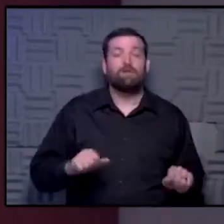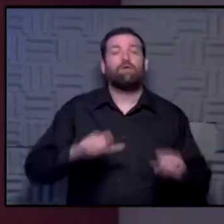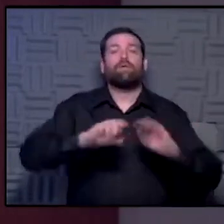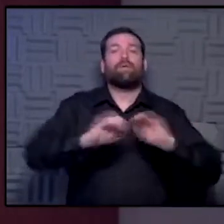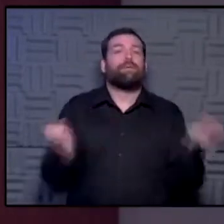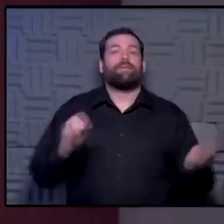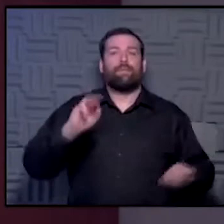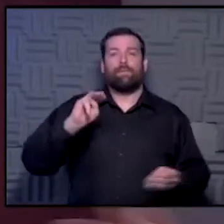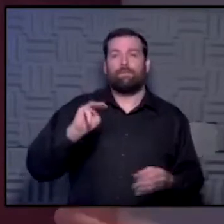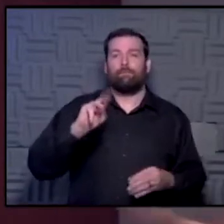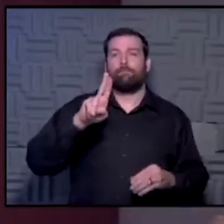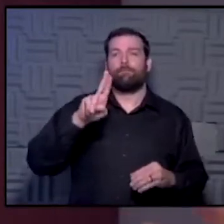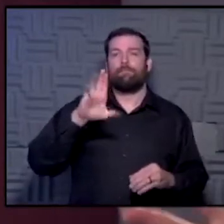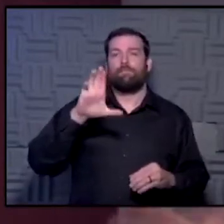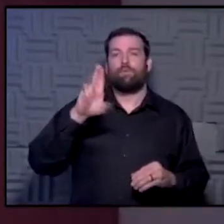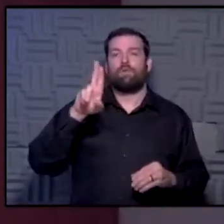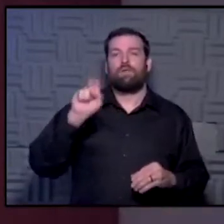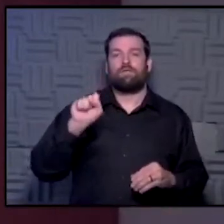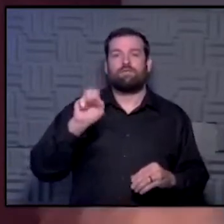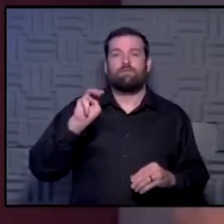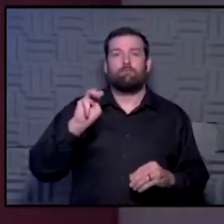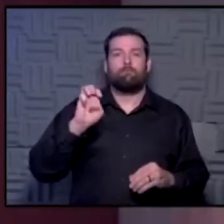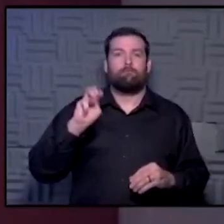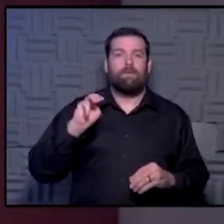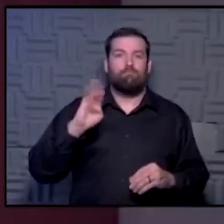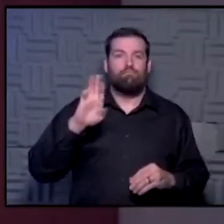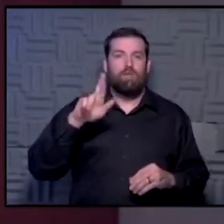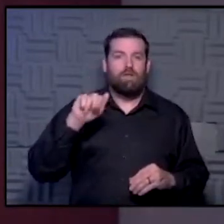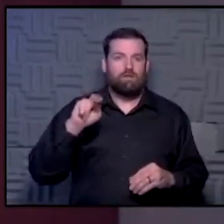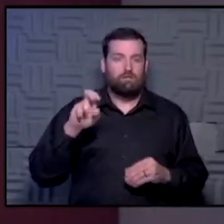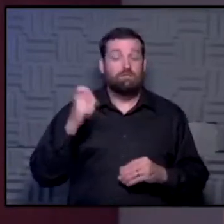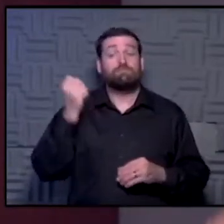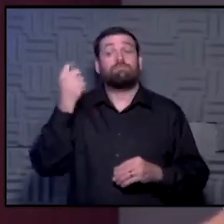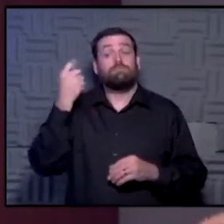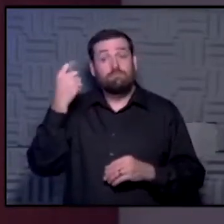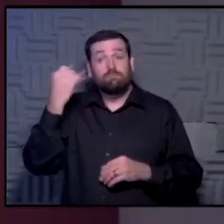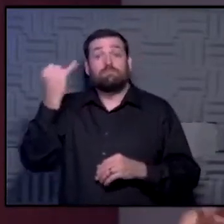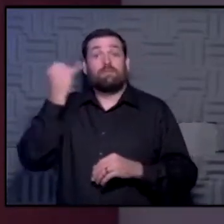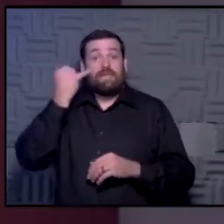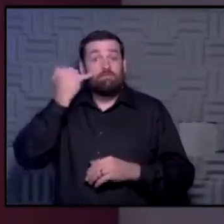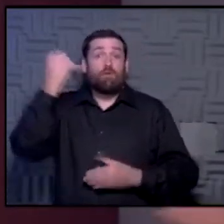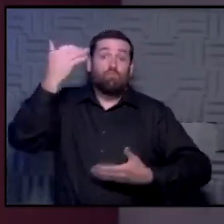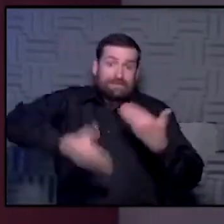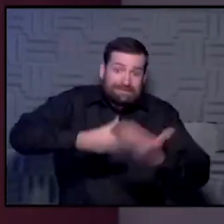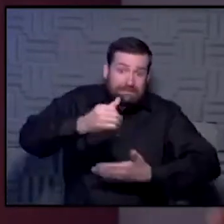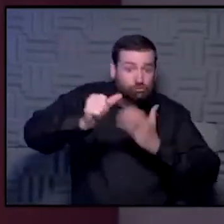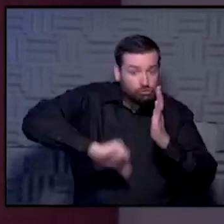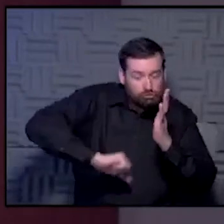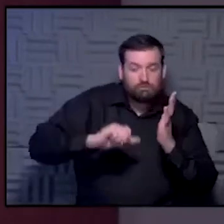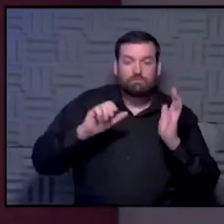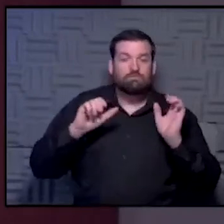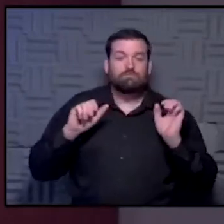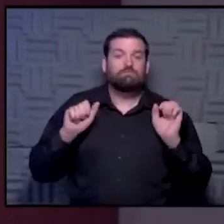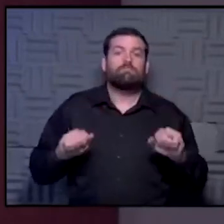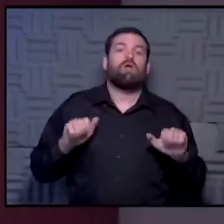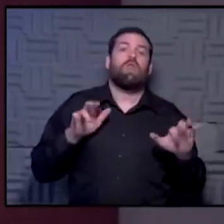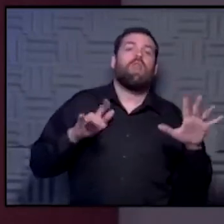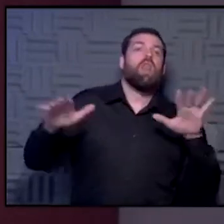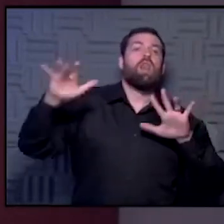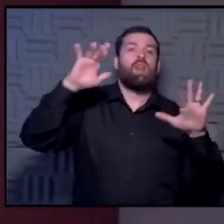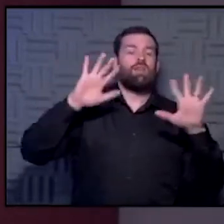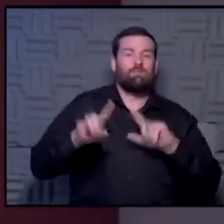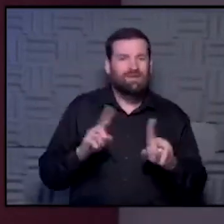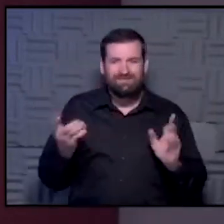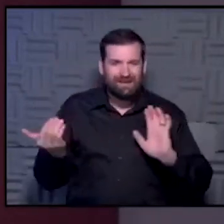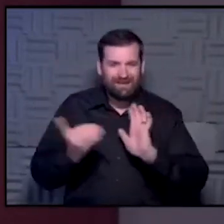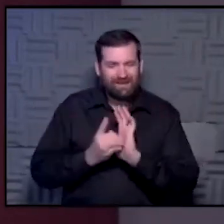not. And again, in the healthcare setting, if you're actually doing an invasive procedure where there might be some kind of aerosolization, but it's